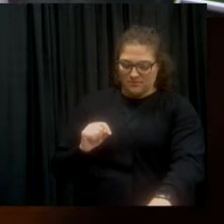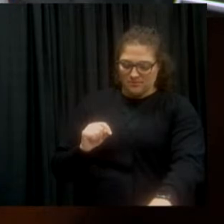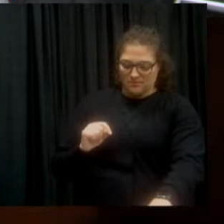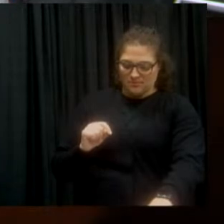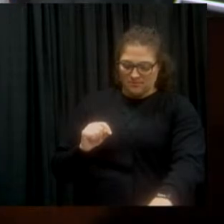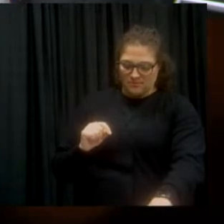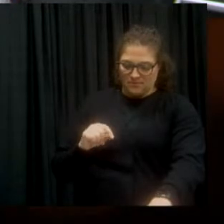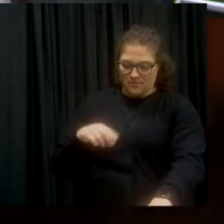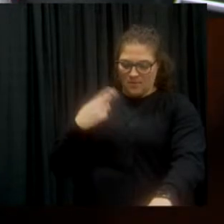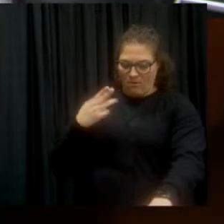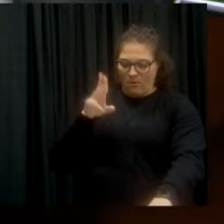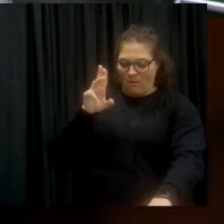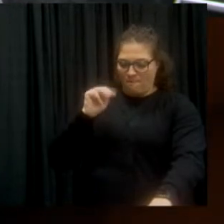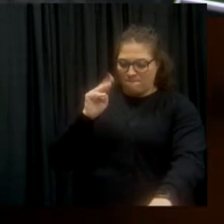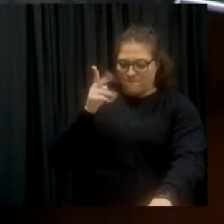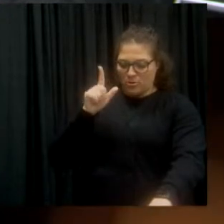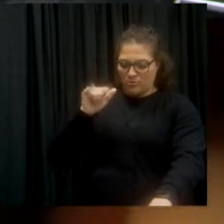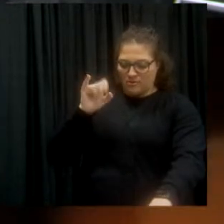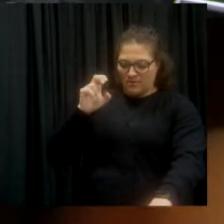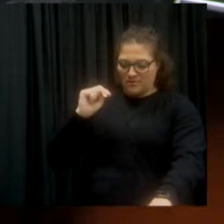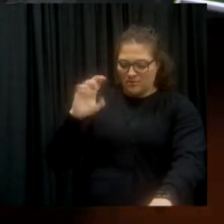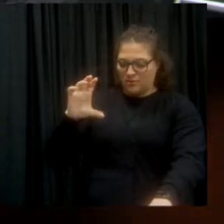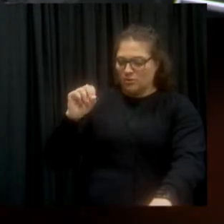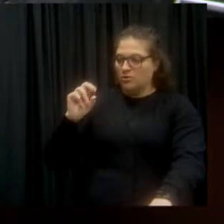Umberlin Contreras.